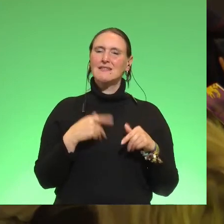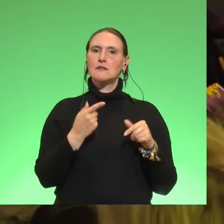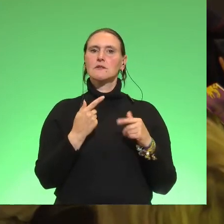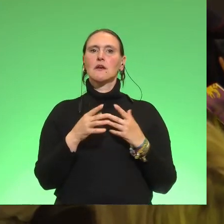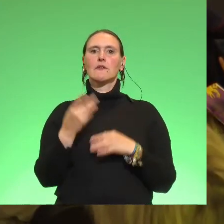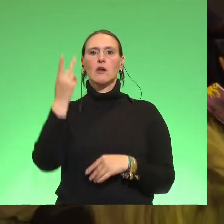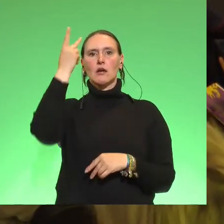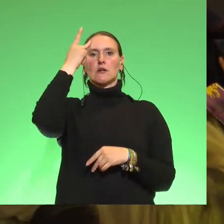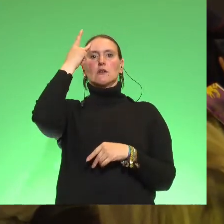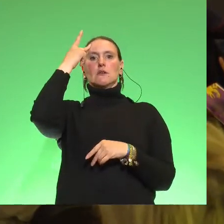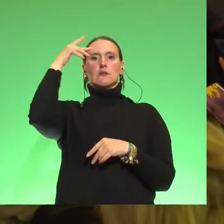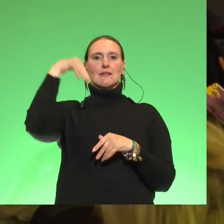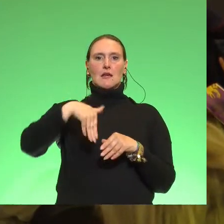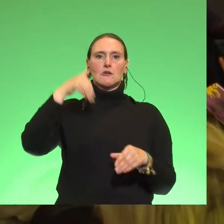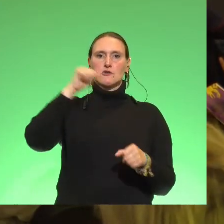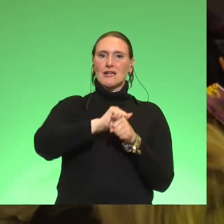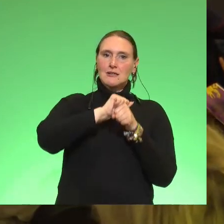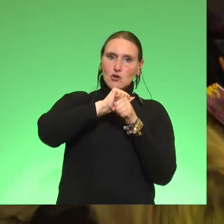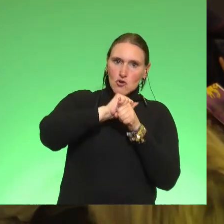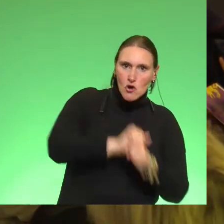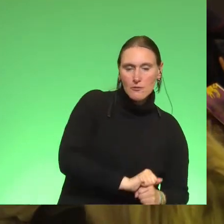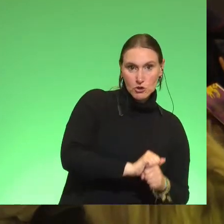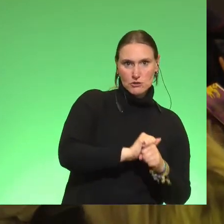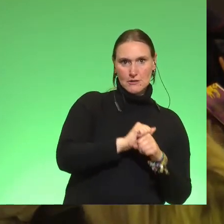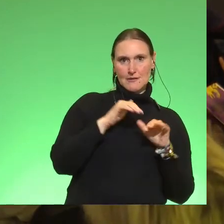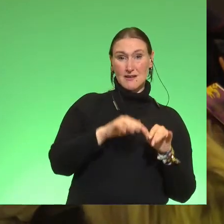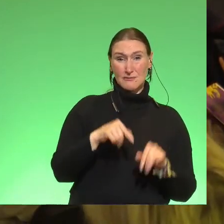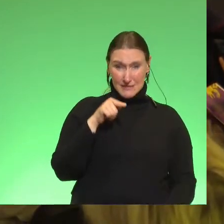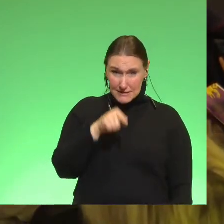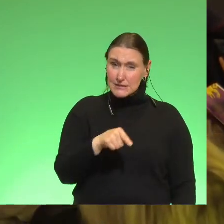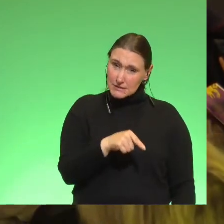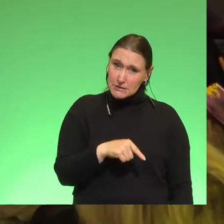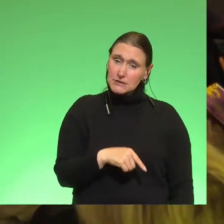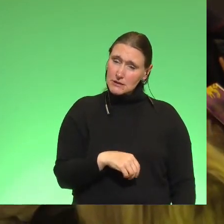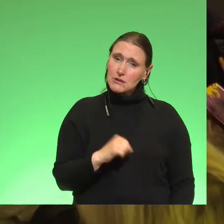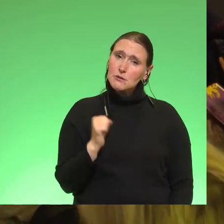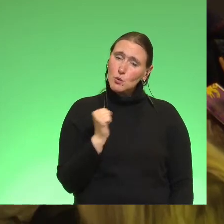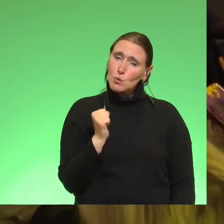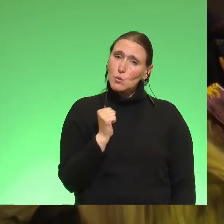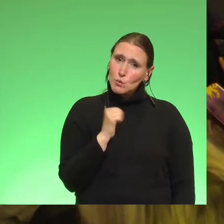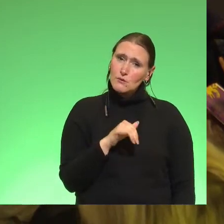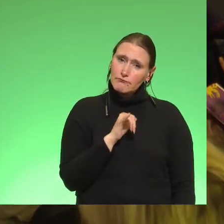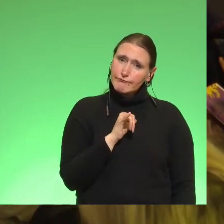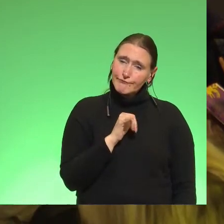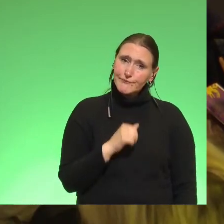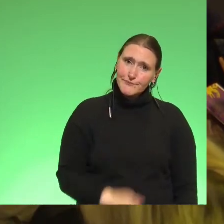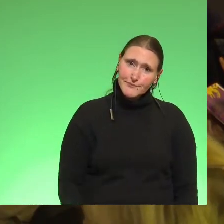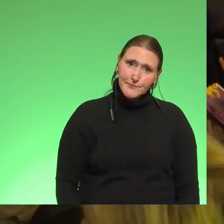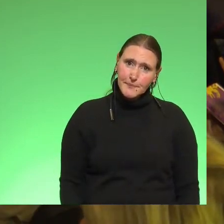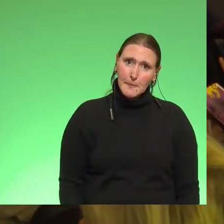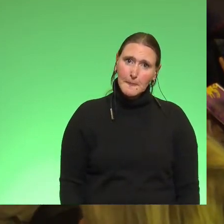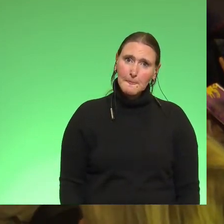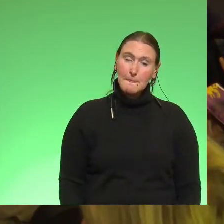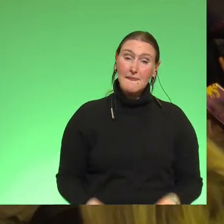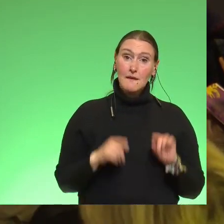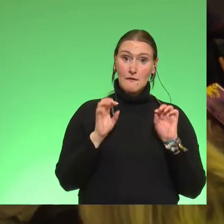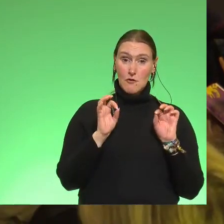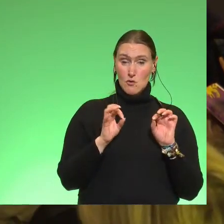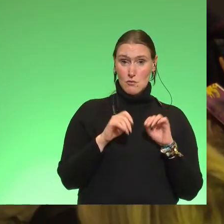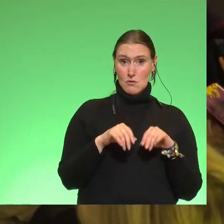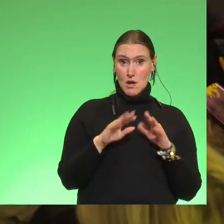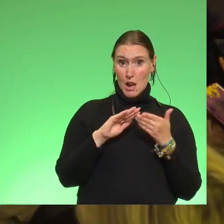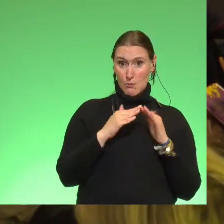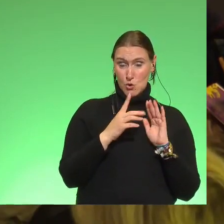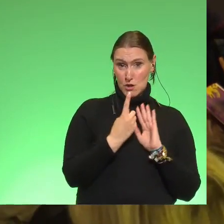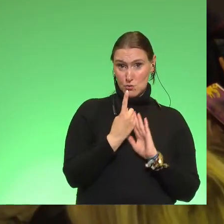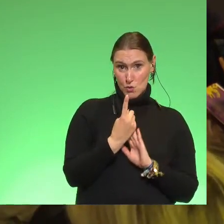yeah? So there is this kind of like that's very interesting, and I think that was what, for Lumbung 1, it was